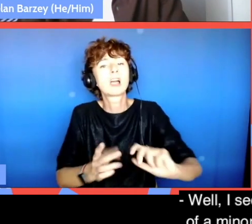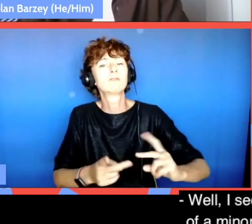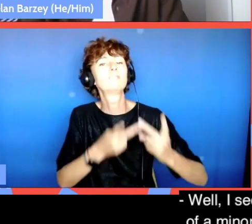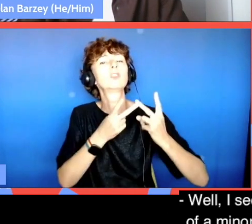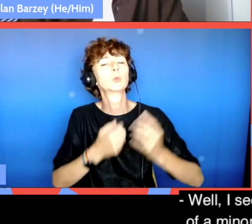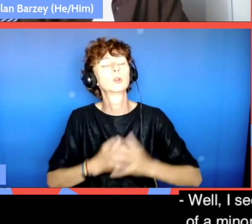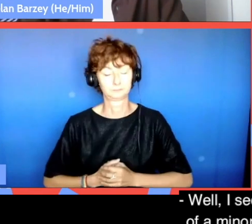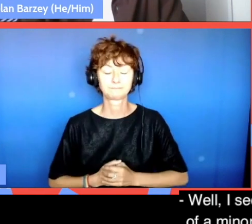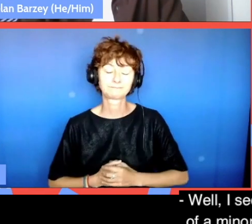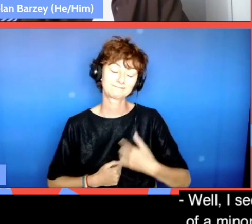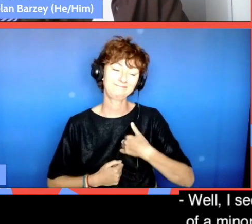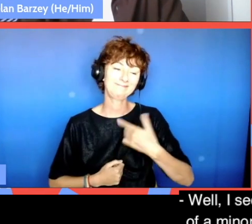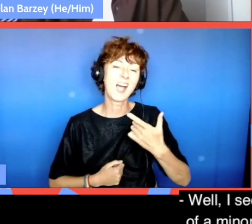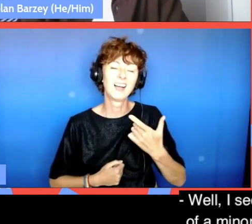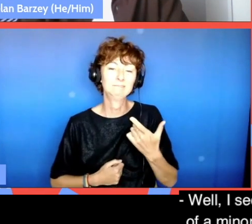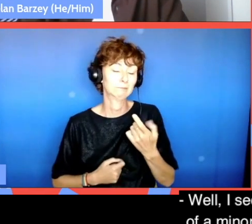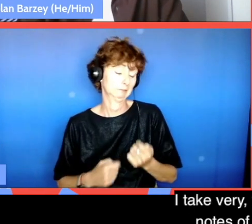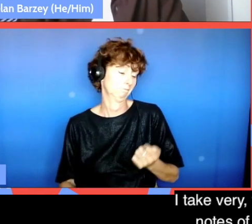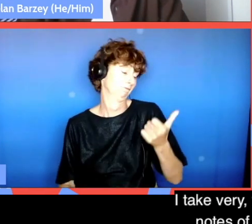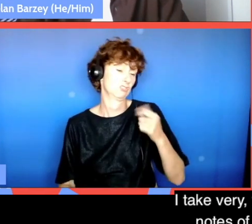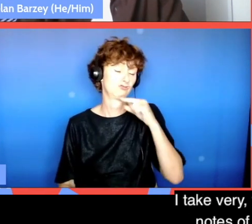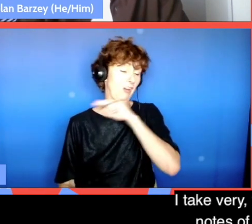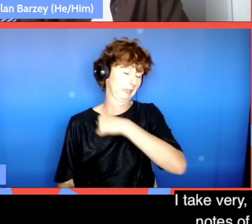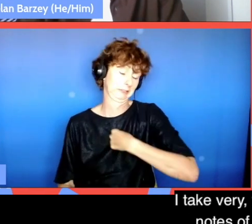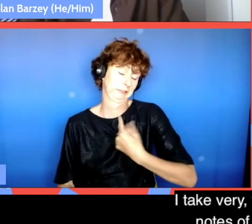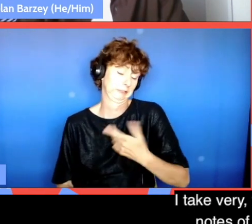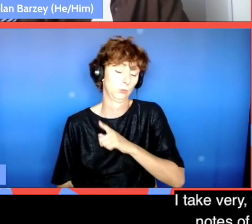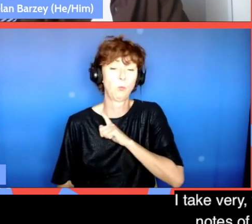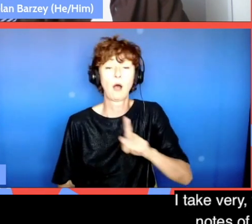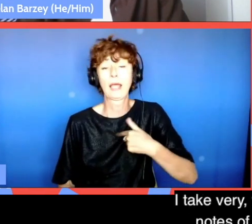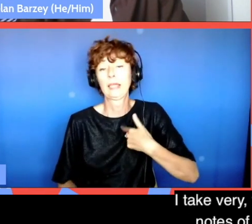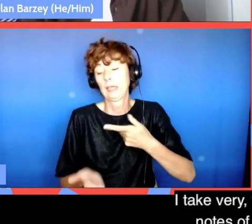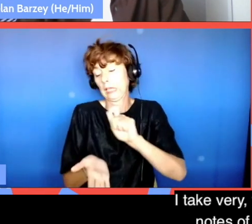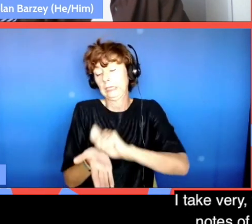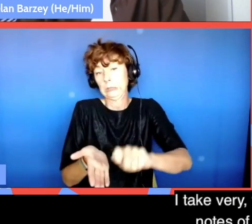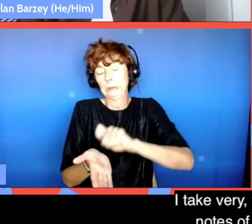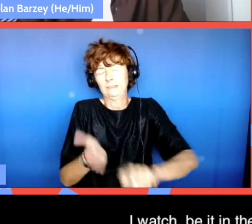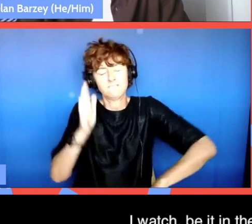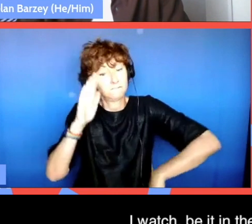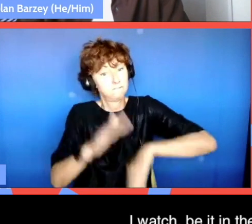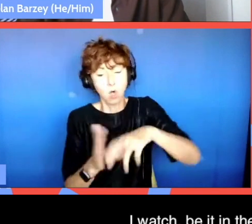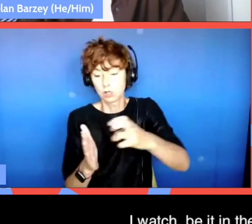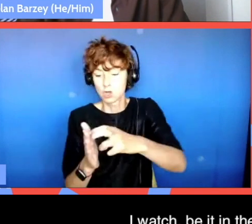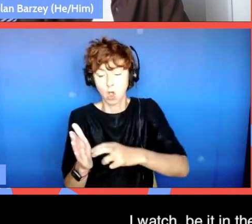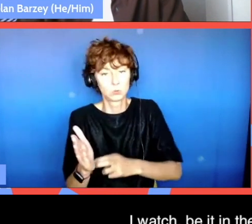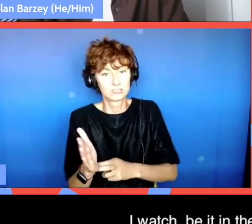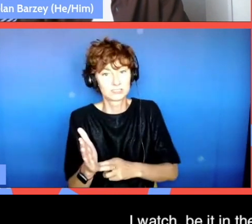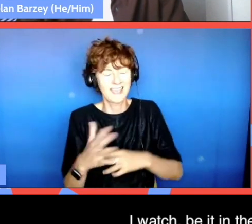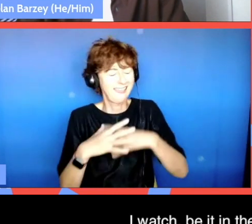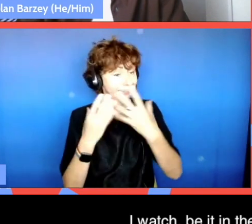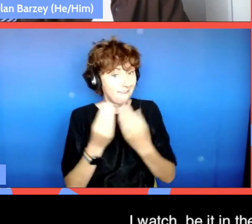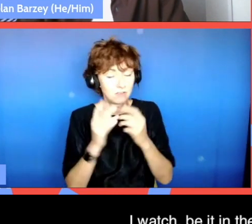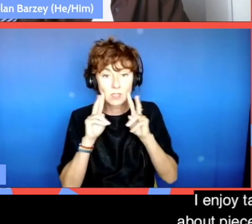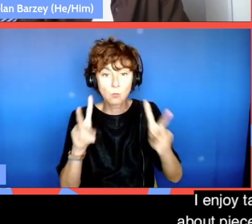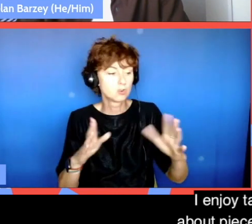Well, I seem to be part of a minority in saying I take very, very thorough notes of everything I watch, be it in the cinema or at